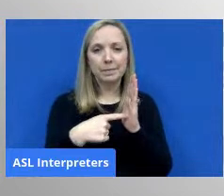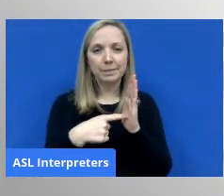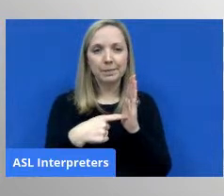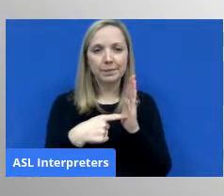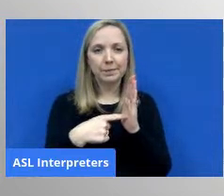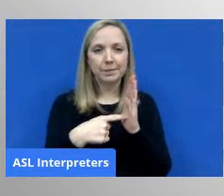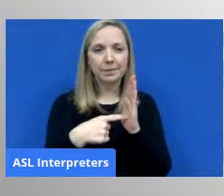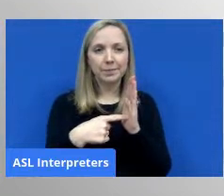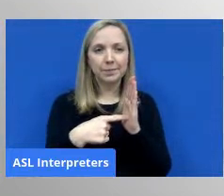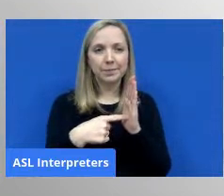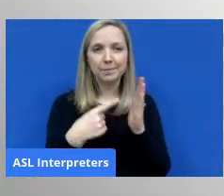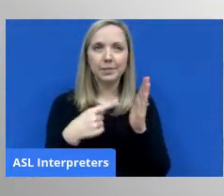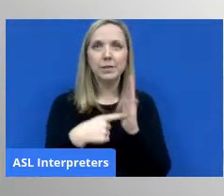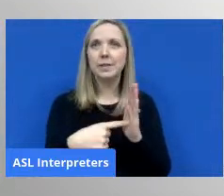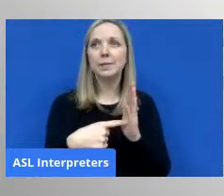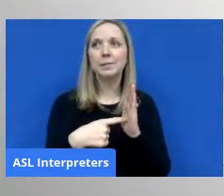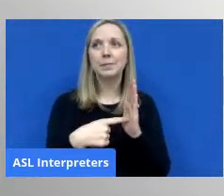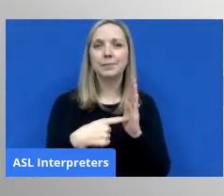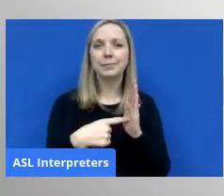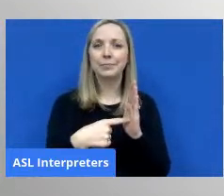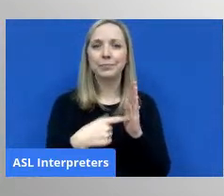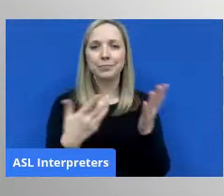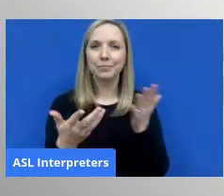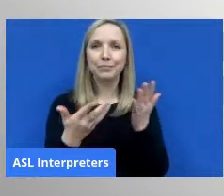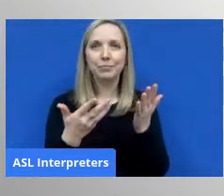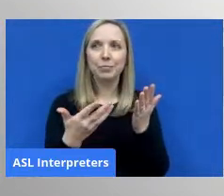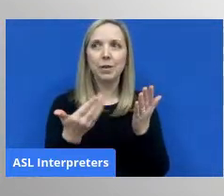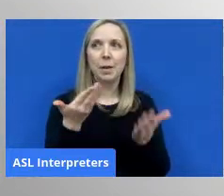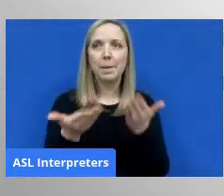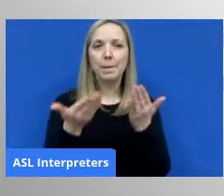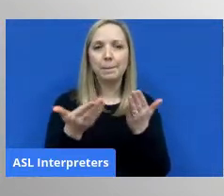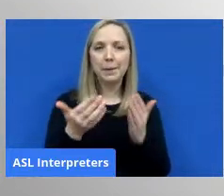example of a child